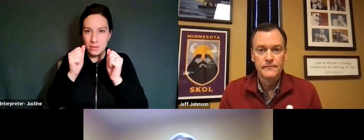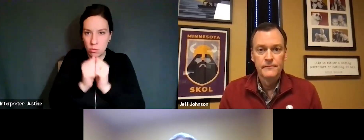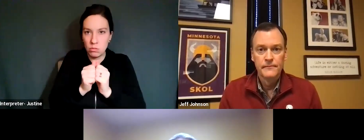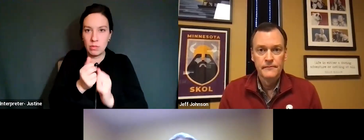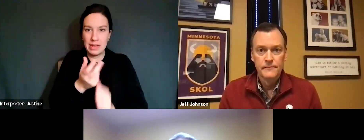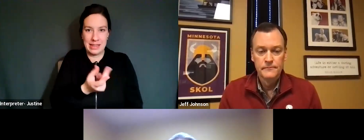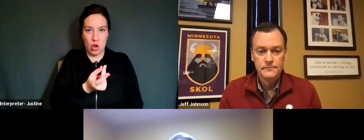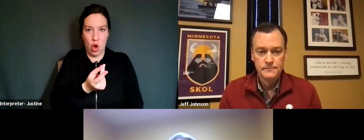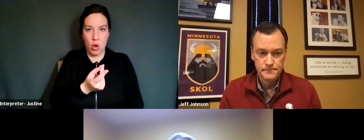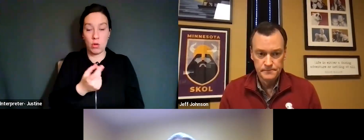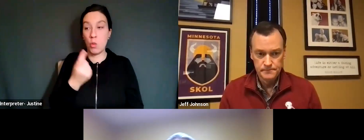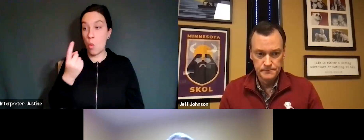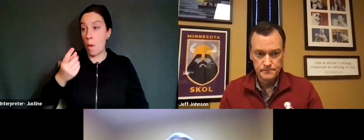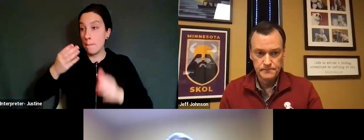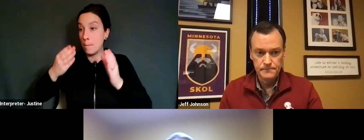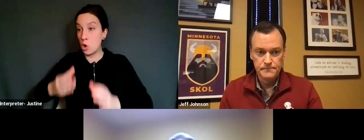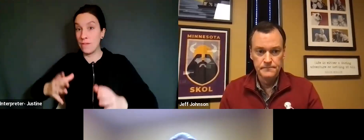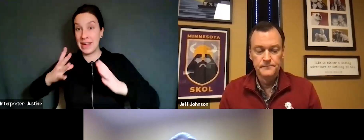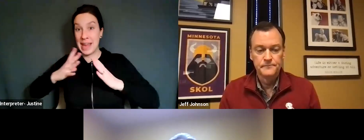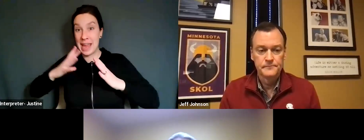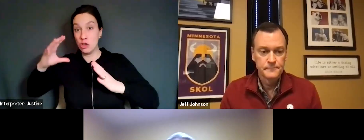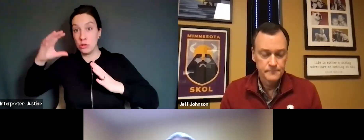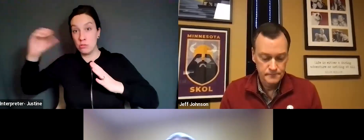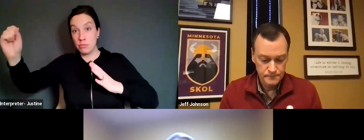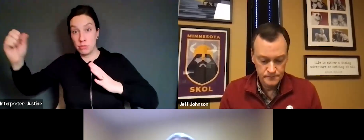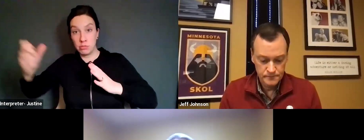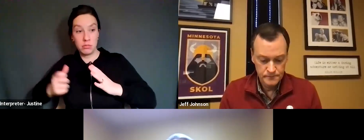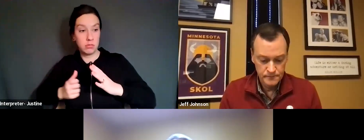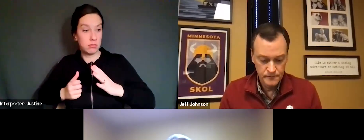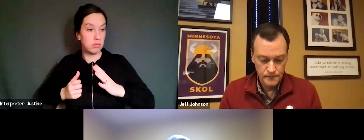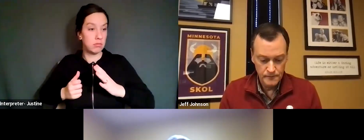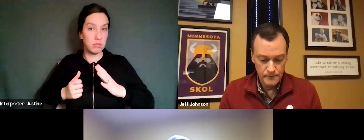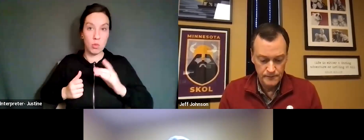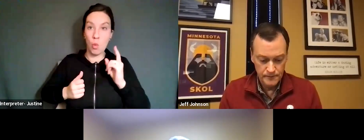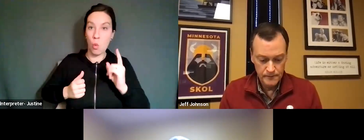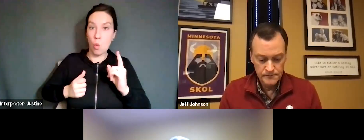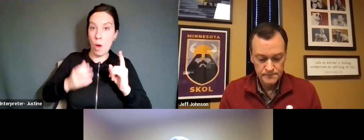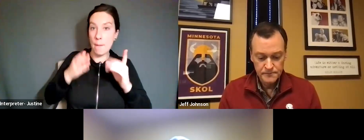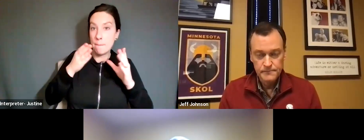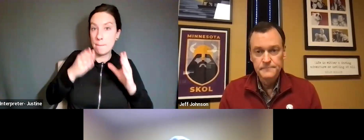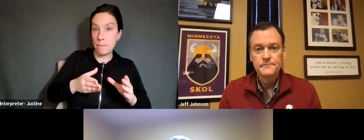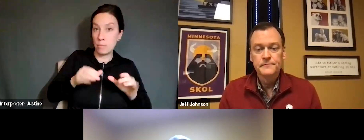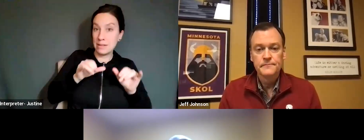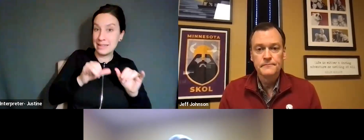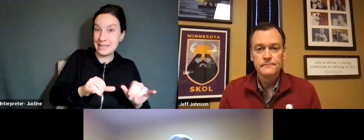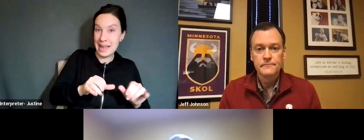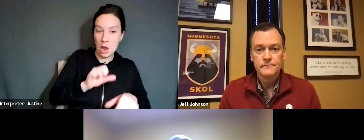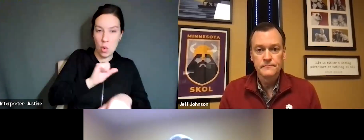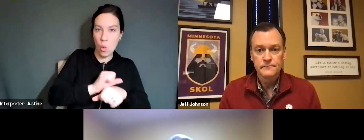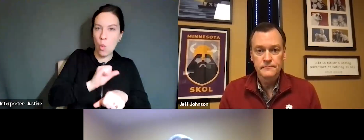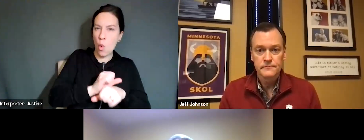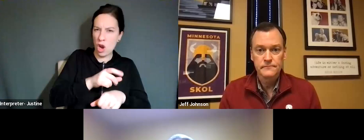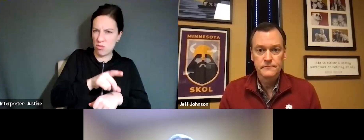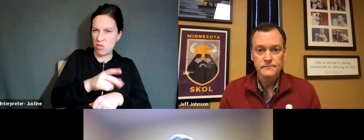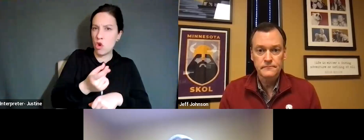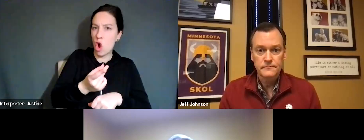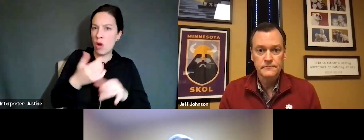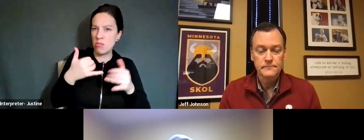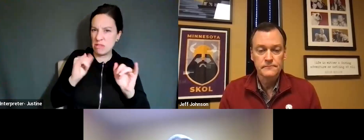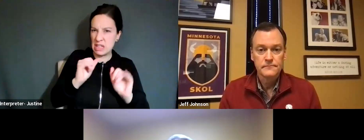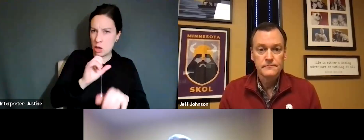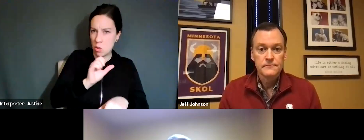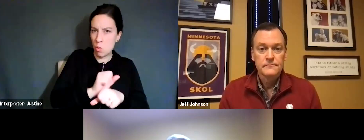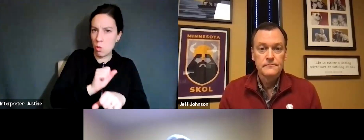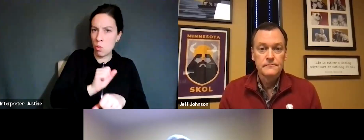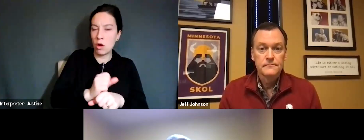working, right? So the dog doesn't have to be on vacation too. Certainly can be, but doesn't have to be. So a lot of our placements will be looking at that. But I